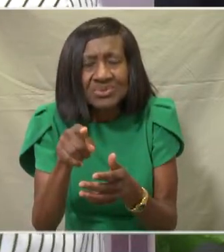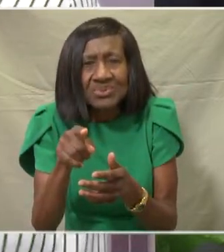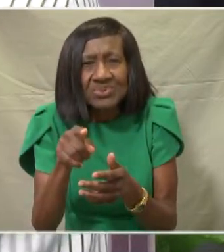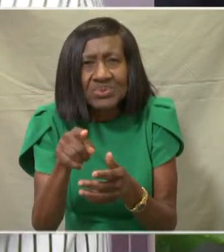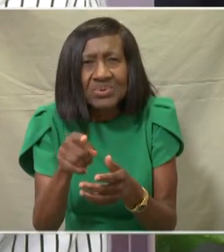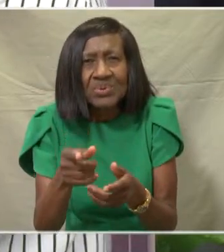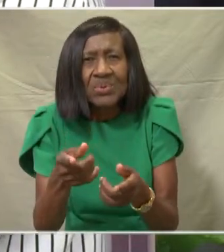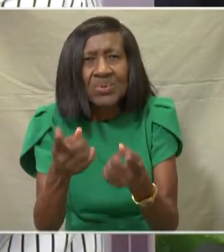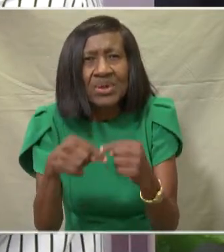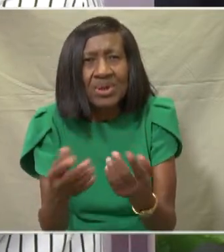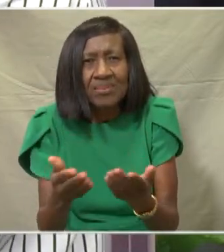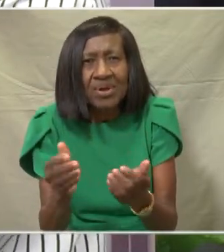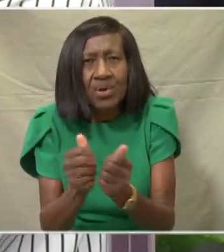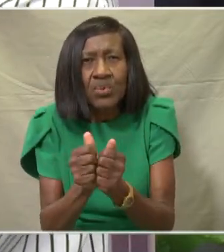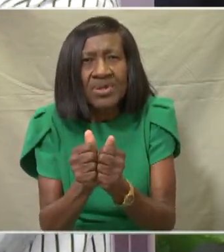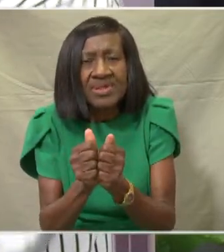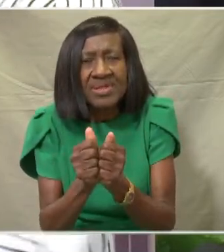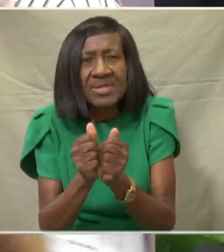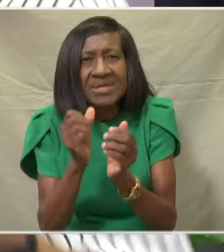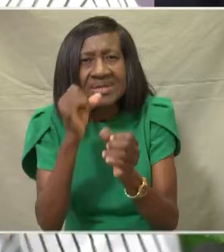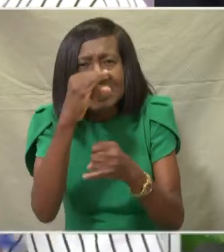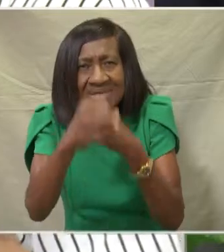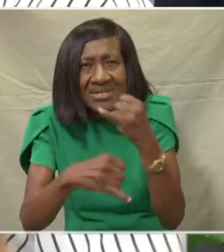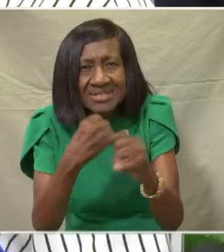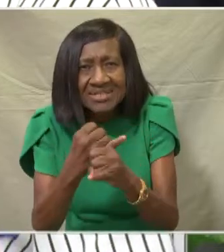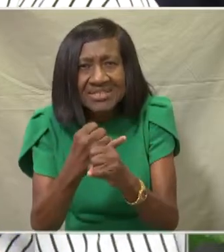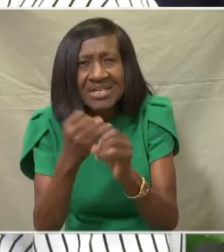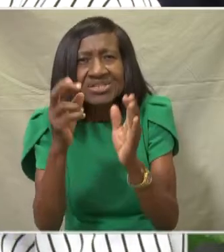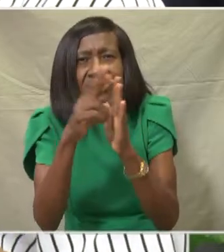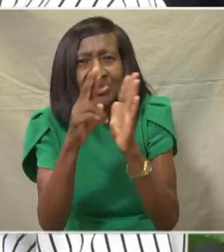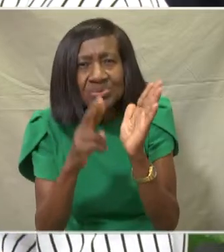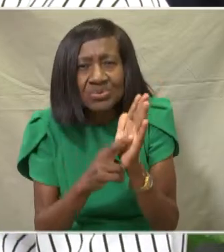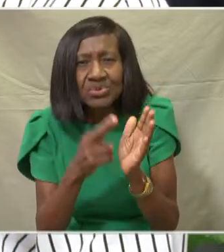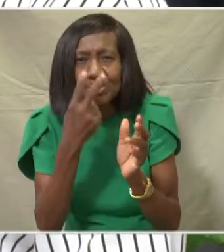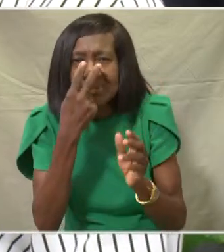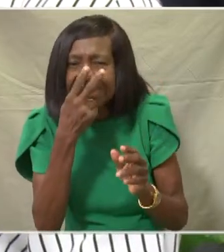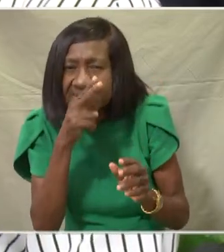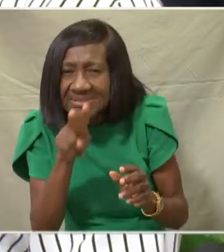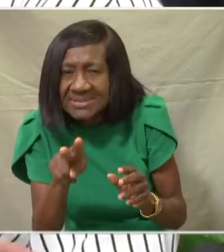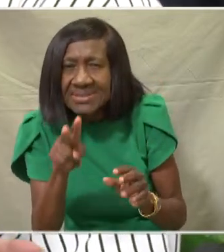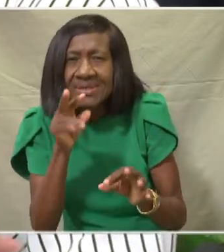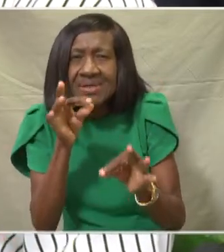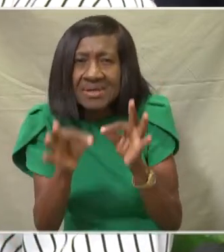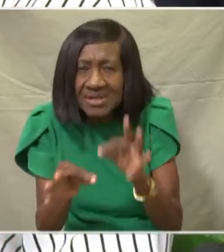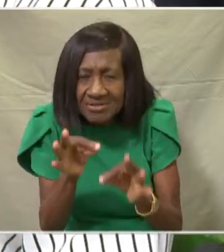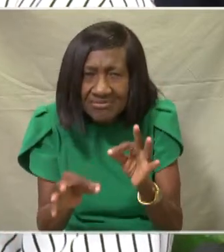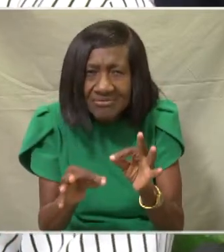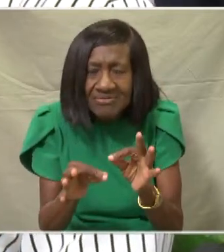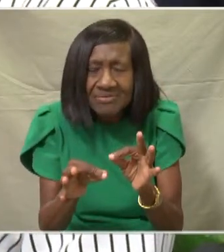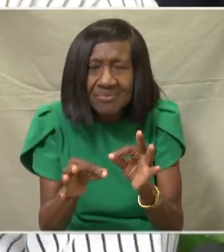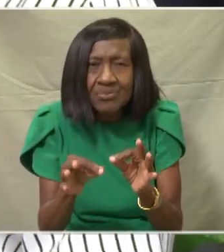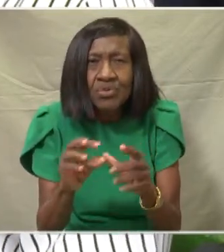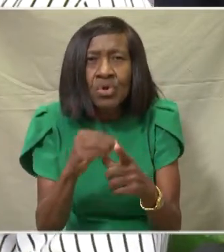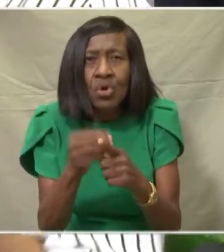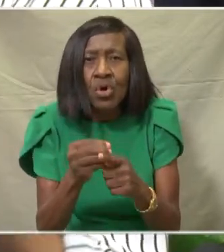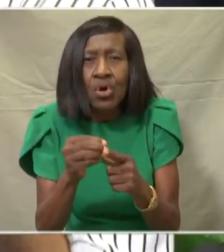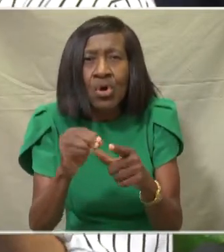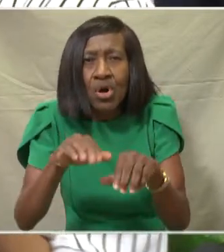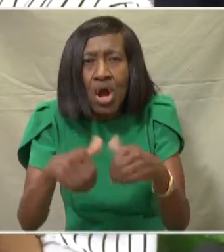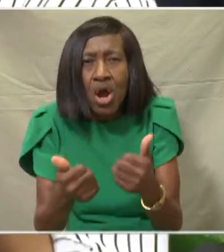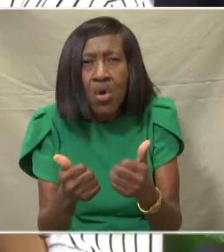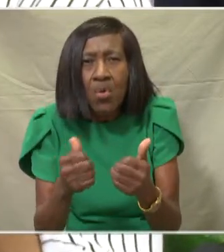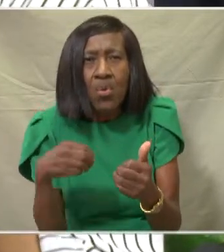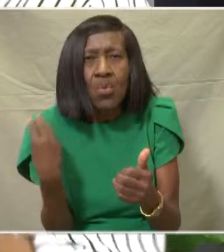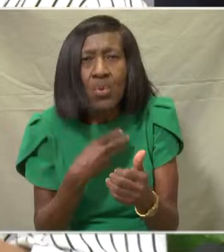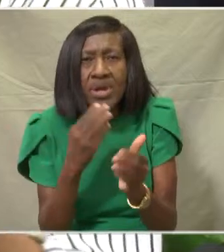these international standards, and you're going to take a look at what's happening here and see how it compares, good or bad,